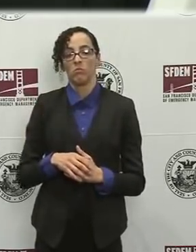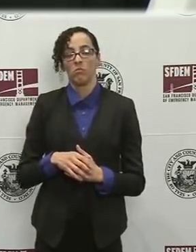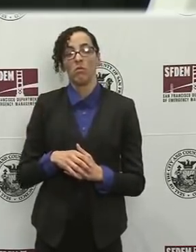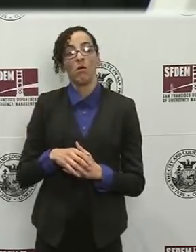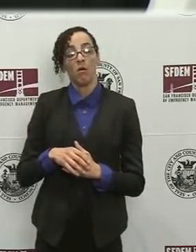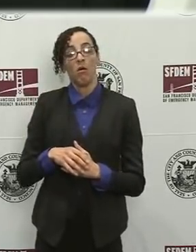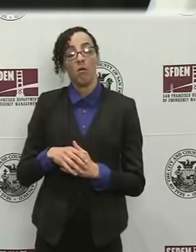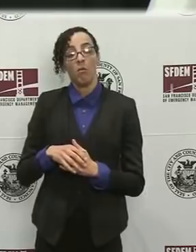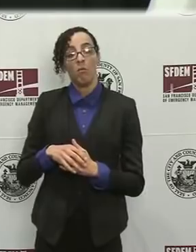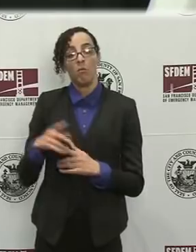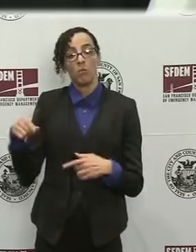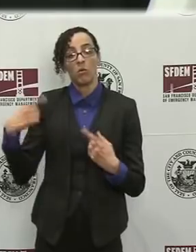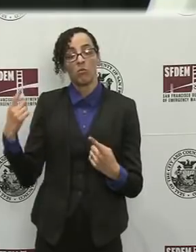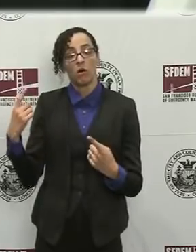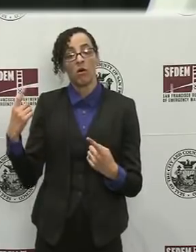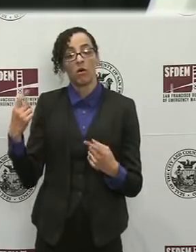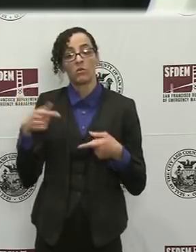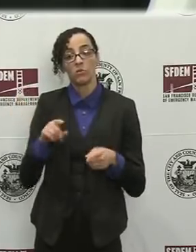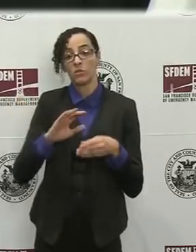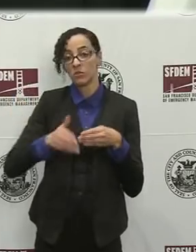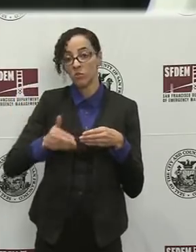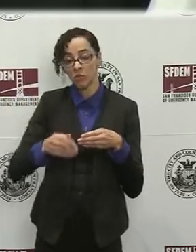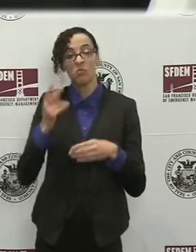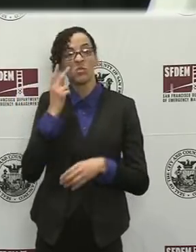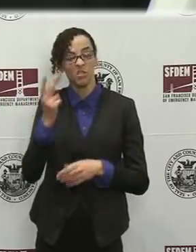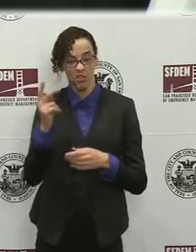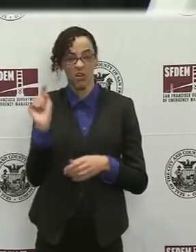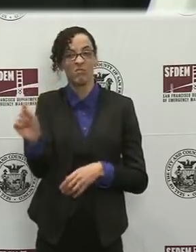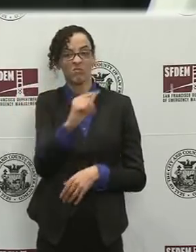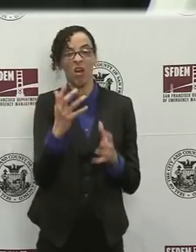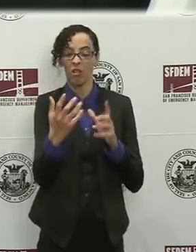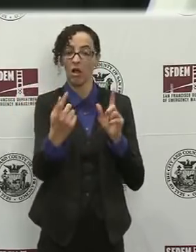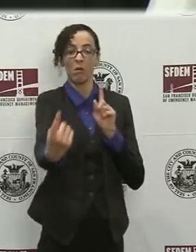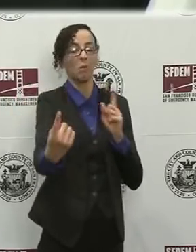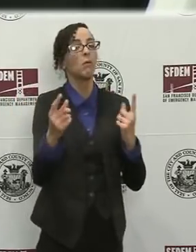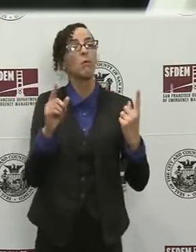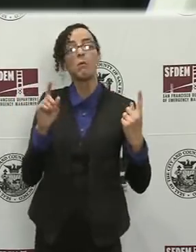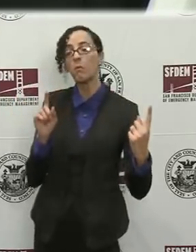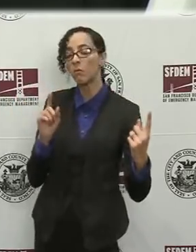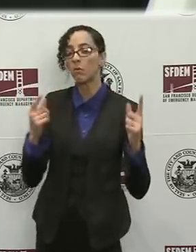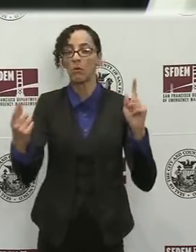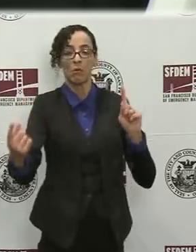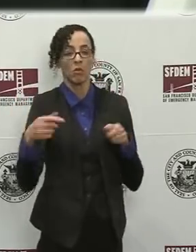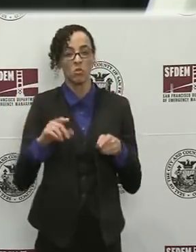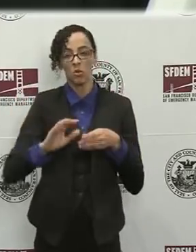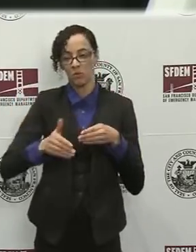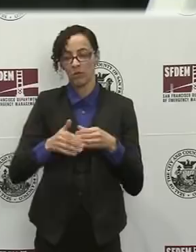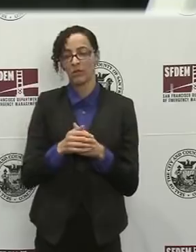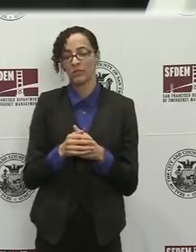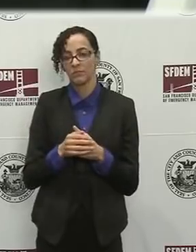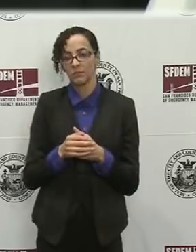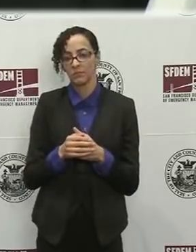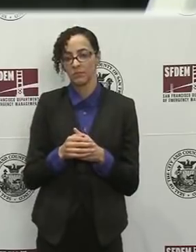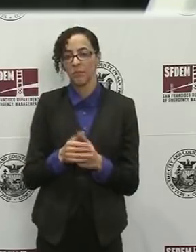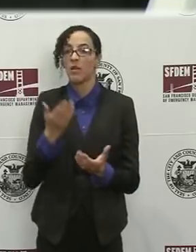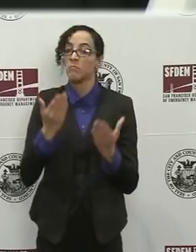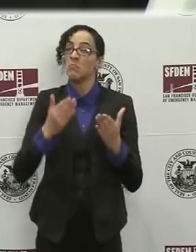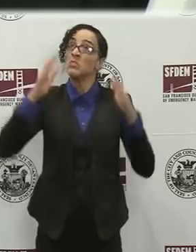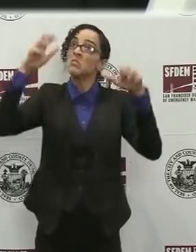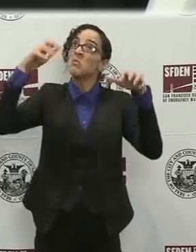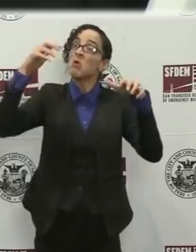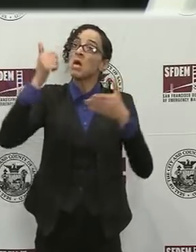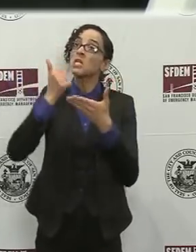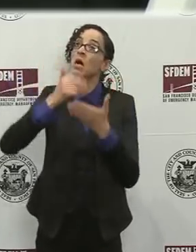over this weekend. The rain probably helped, as many people were not outside who probably would have otherwise